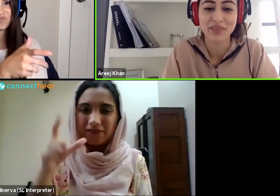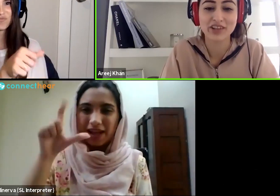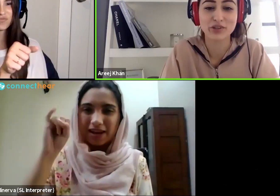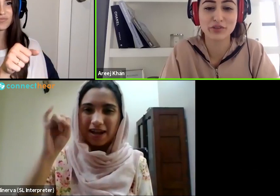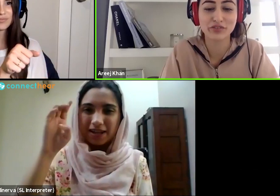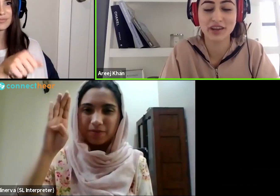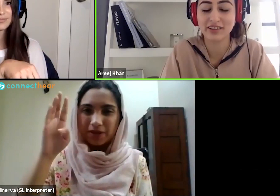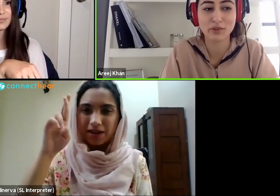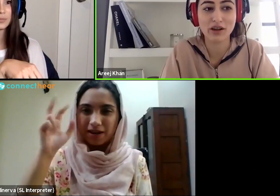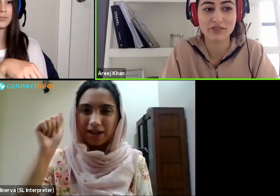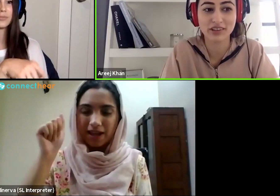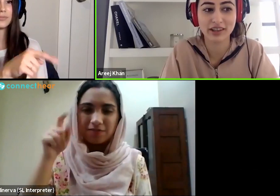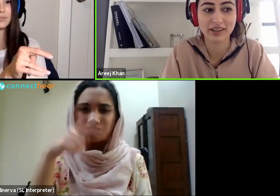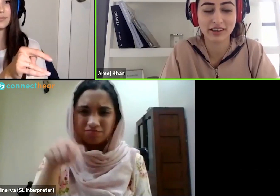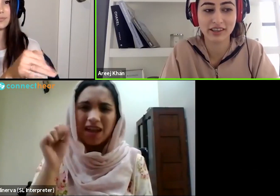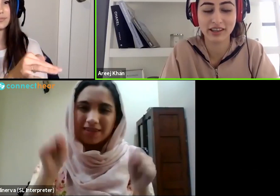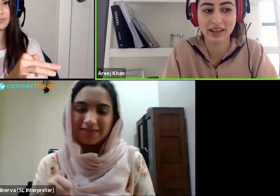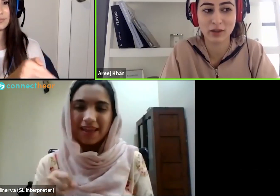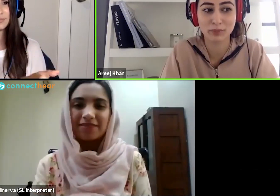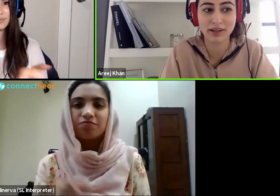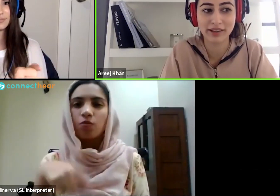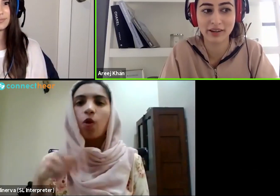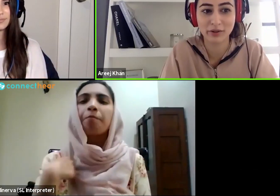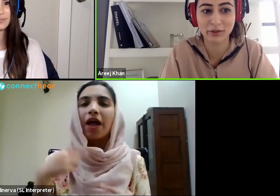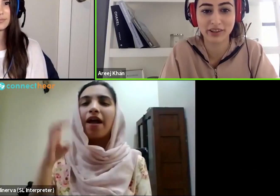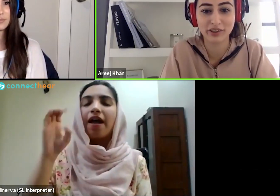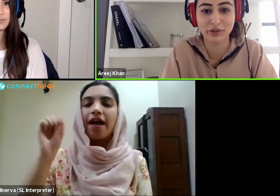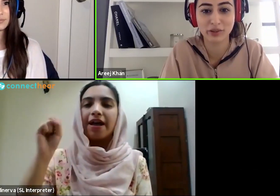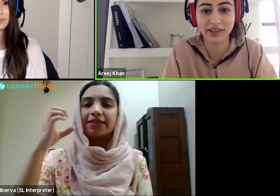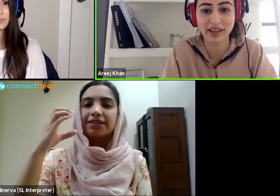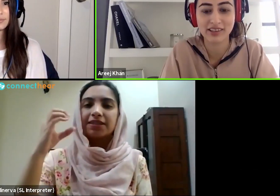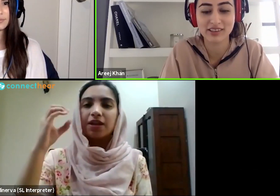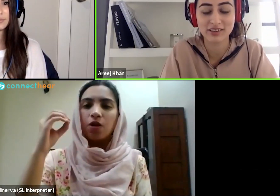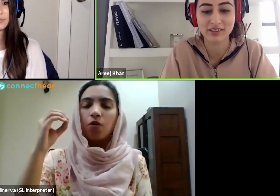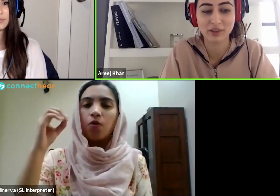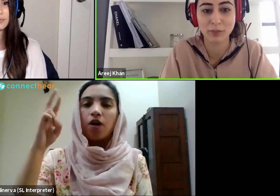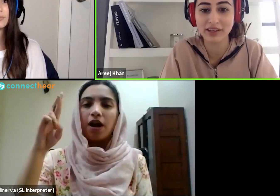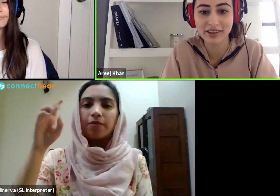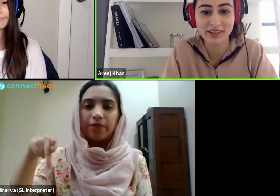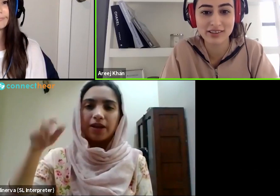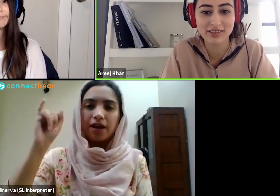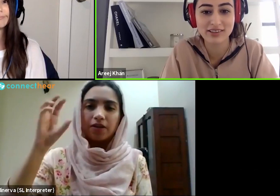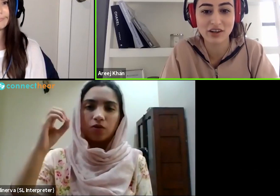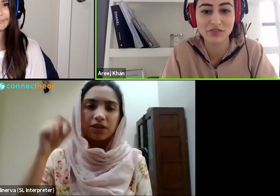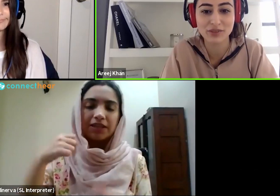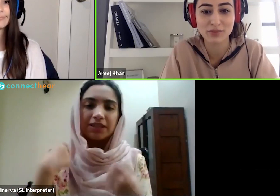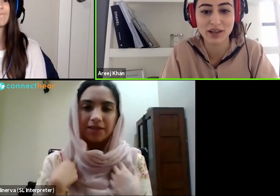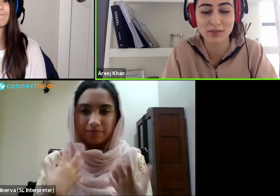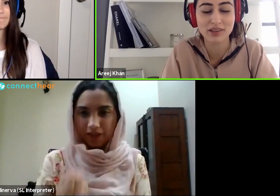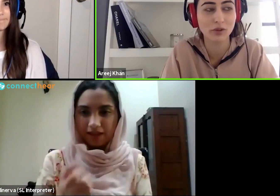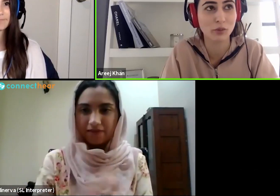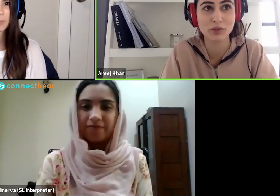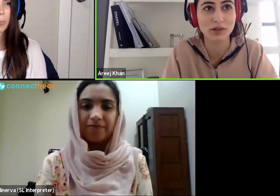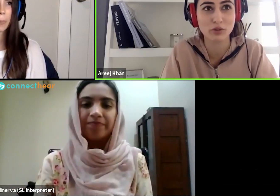Okay. And do you ever find that you have to like think it out, plan out, and like get the opinions and stuff